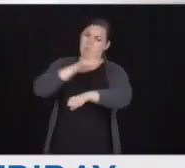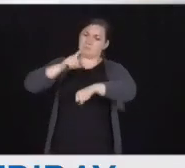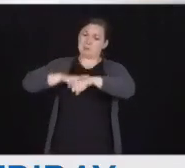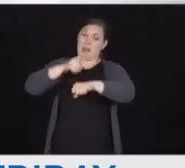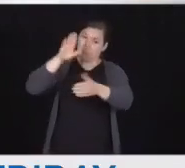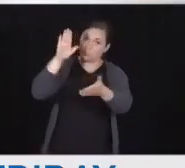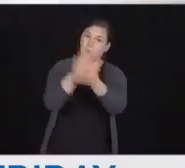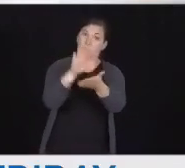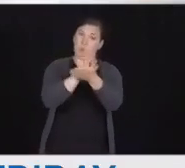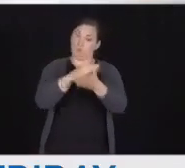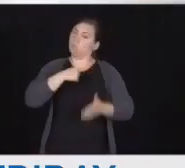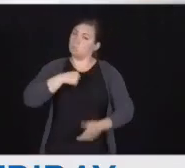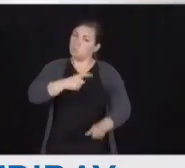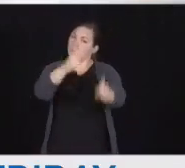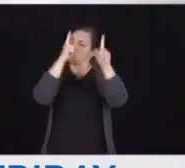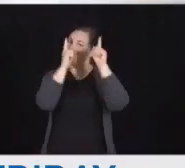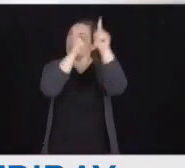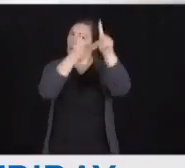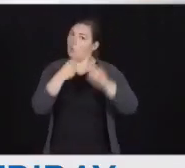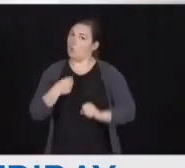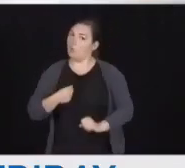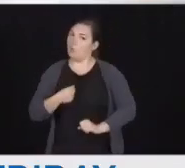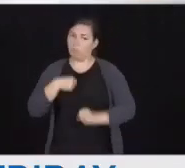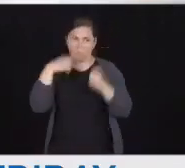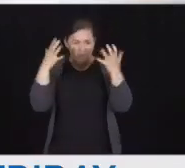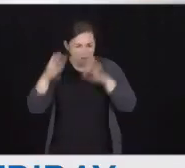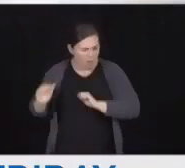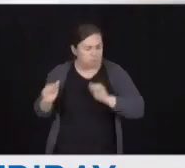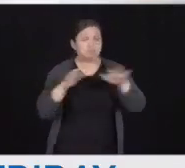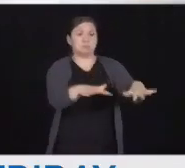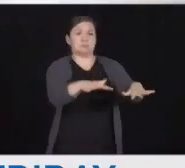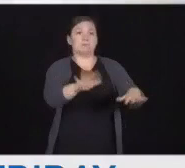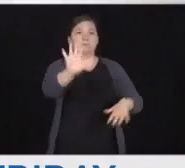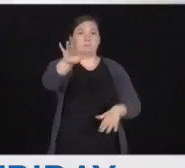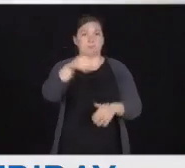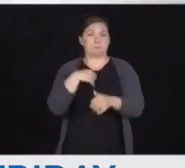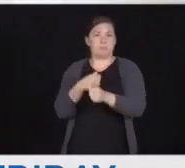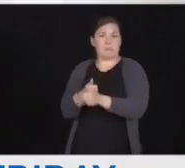steady progress, and we're supporting our own, and we're coming back